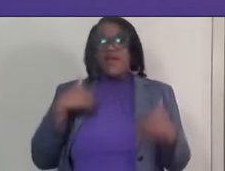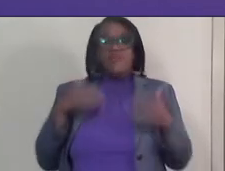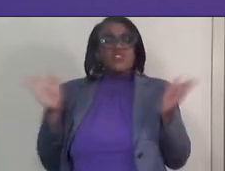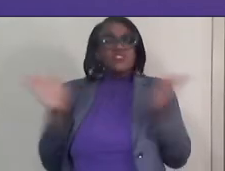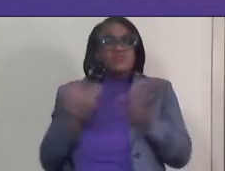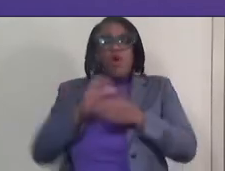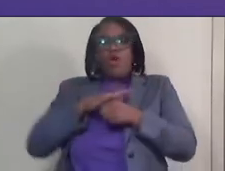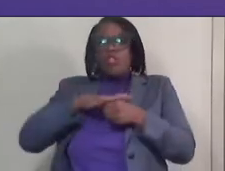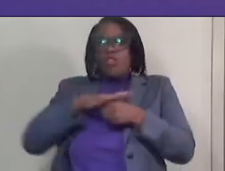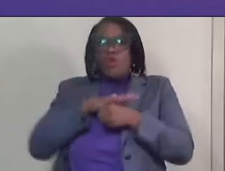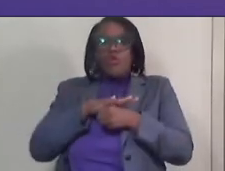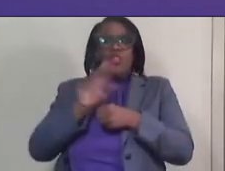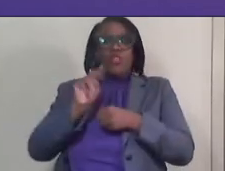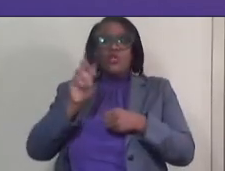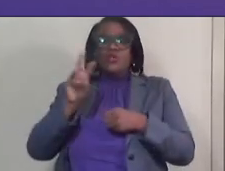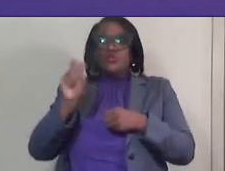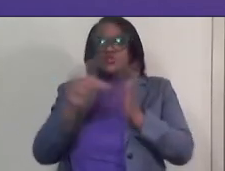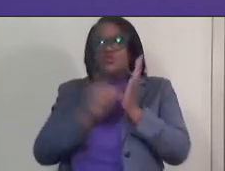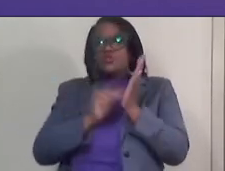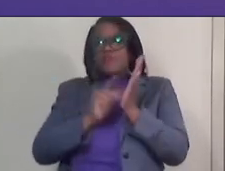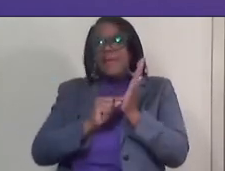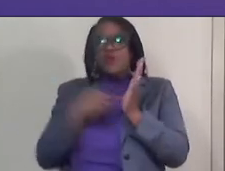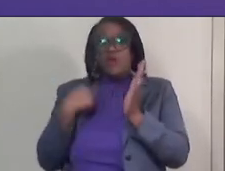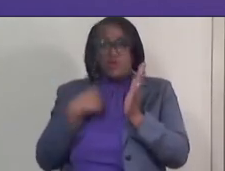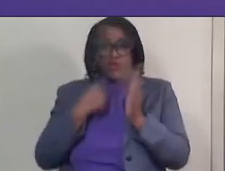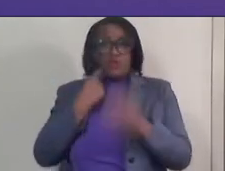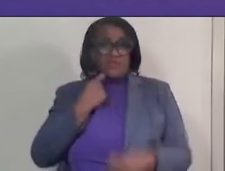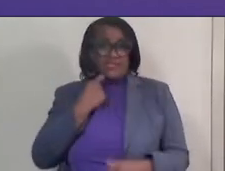newspaper, and more recently, they have